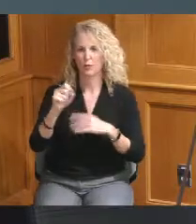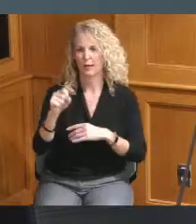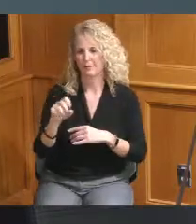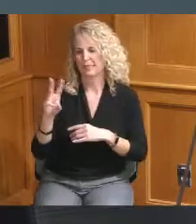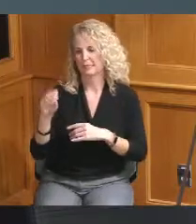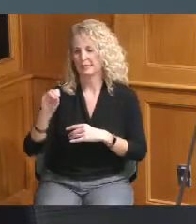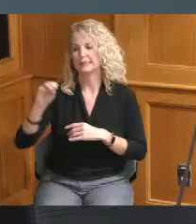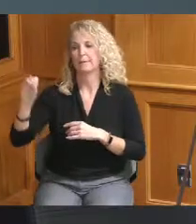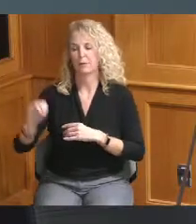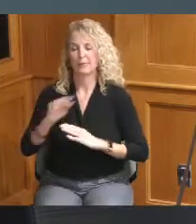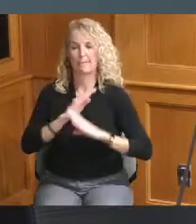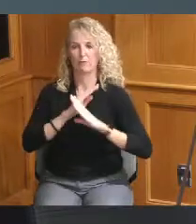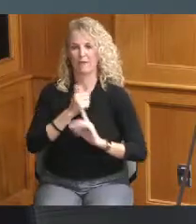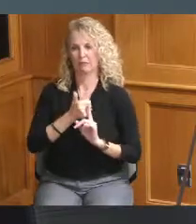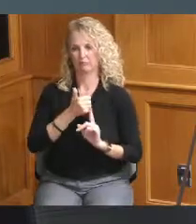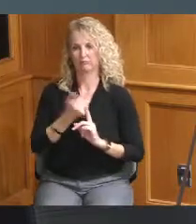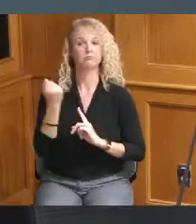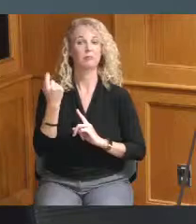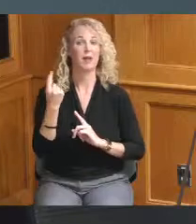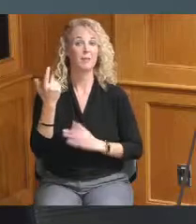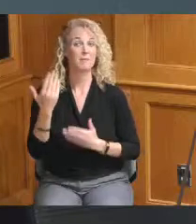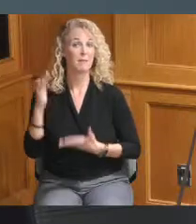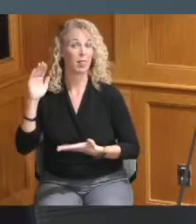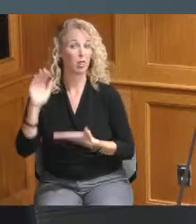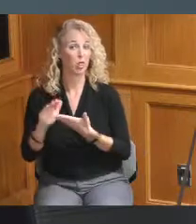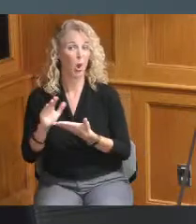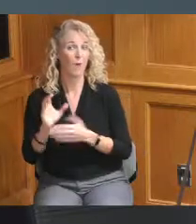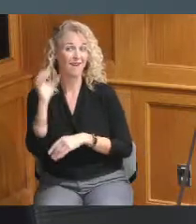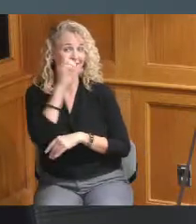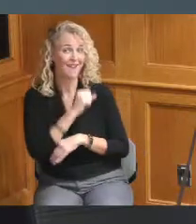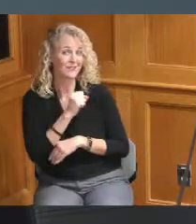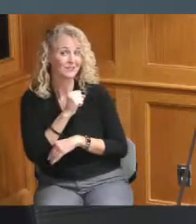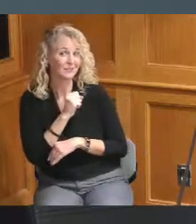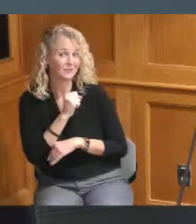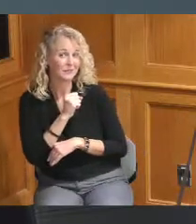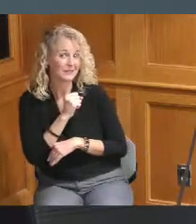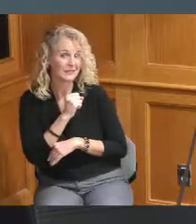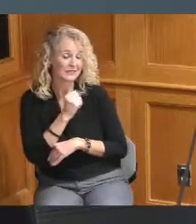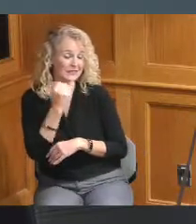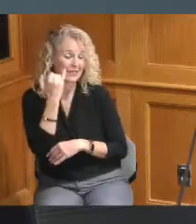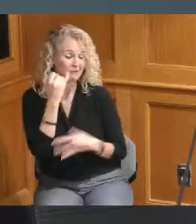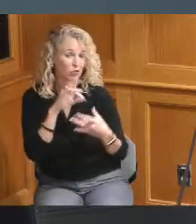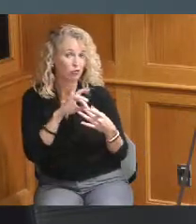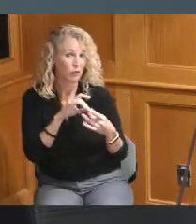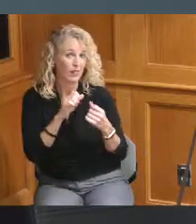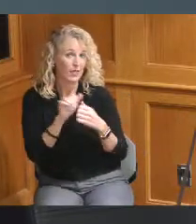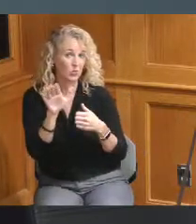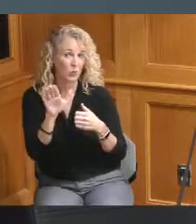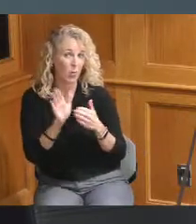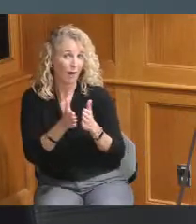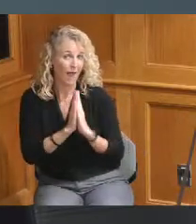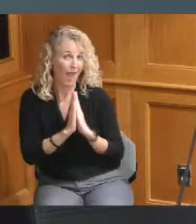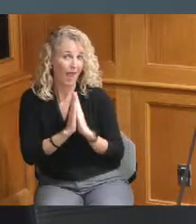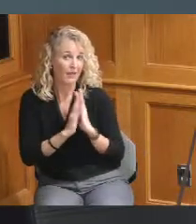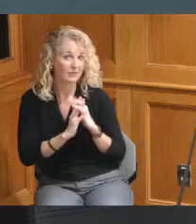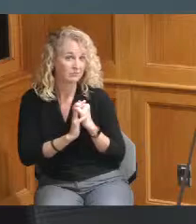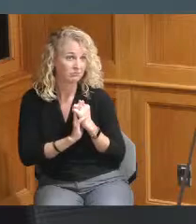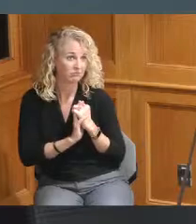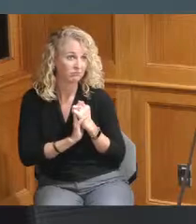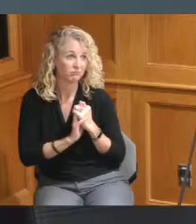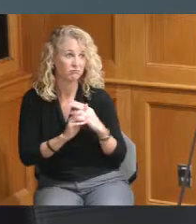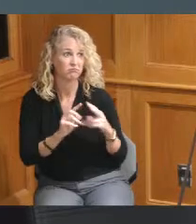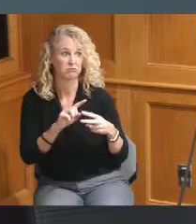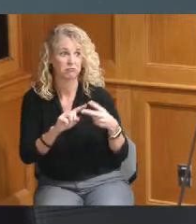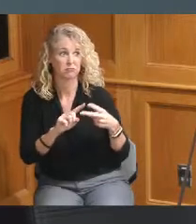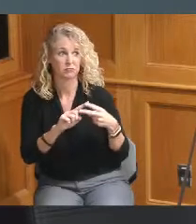60% of that is prevention, but to lower that estimate as far as it relates to what you're asking for. Those are the only